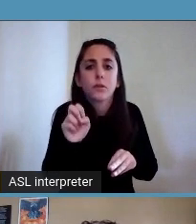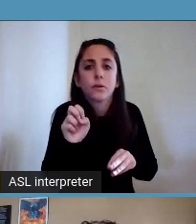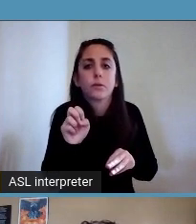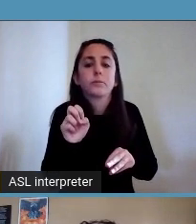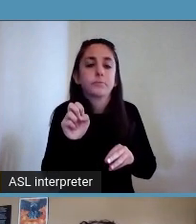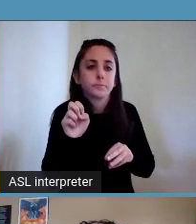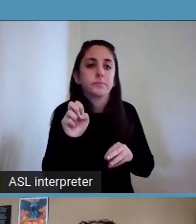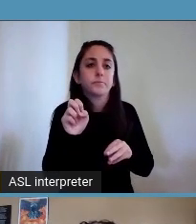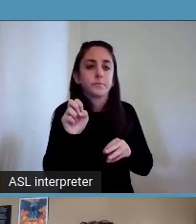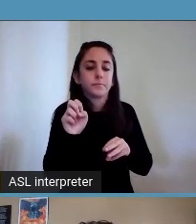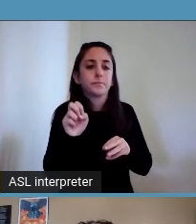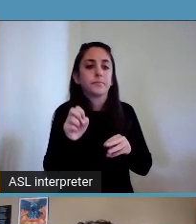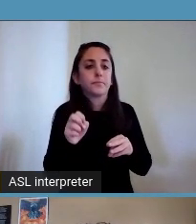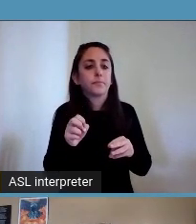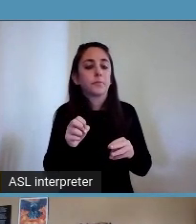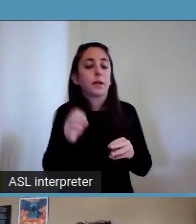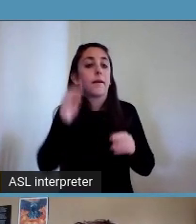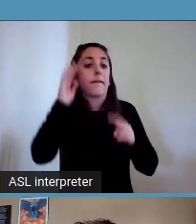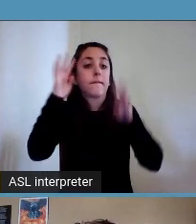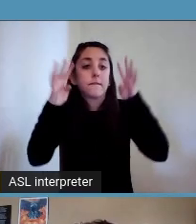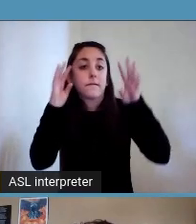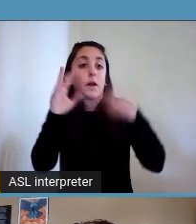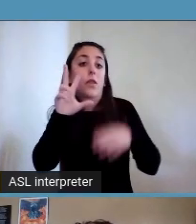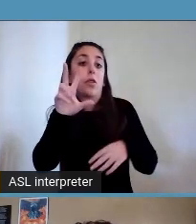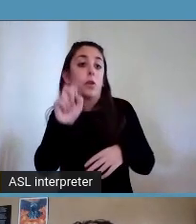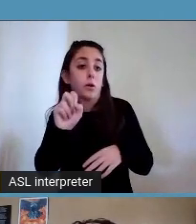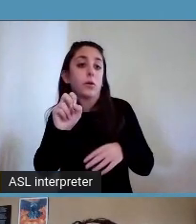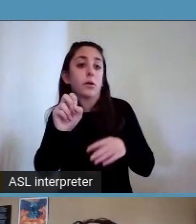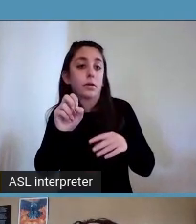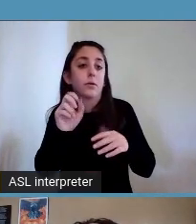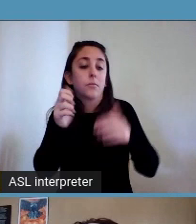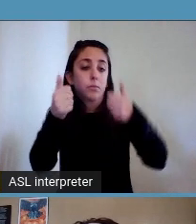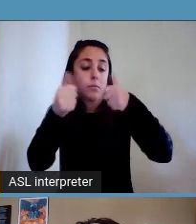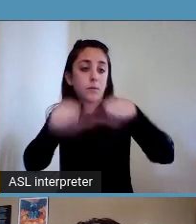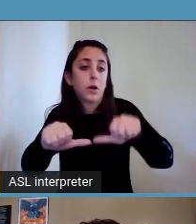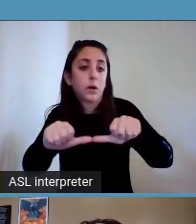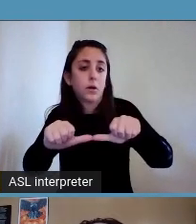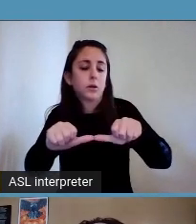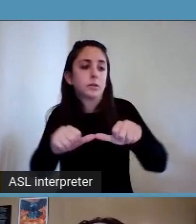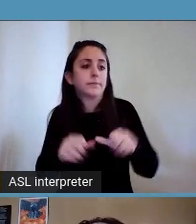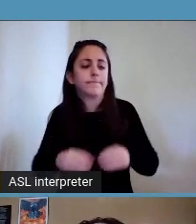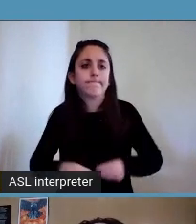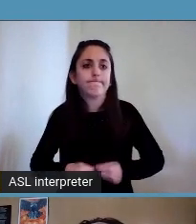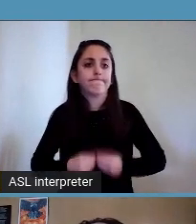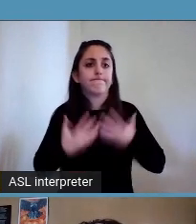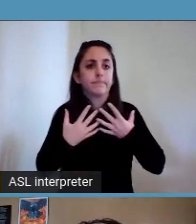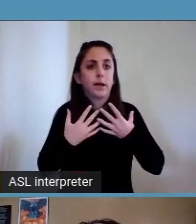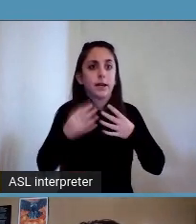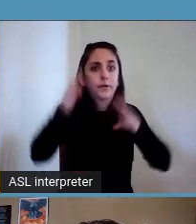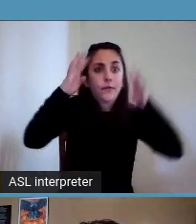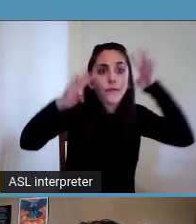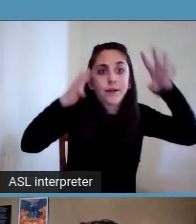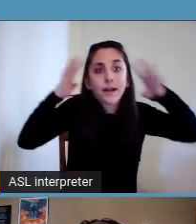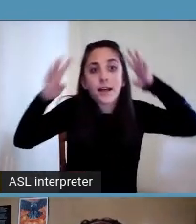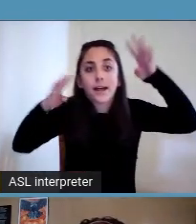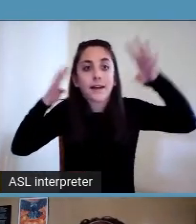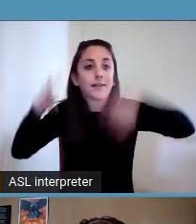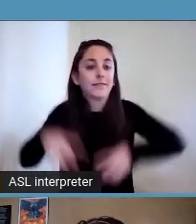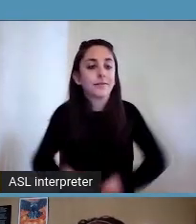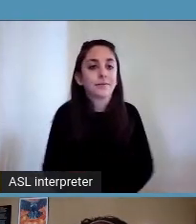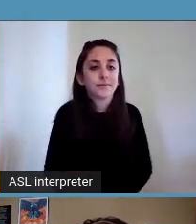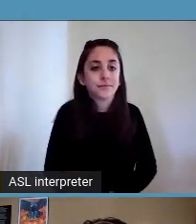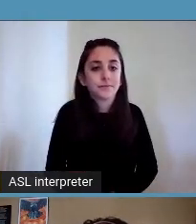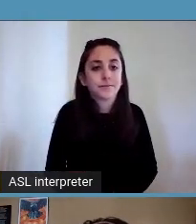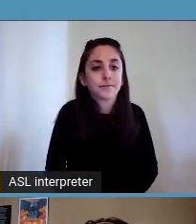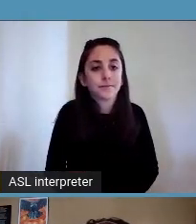with these 30 post prompts and they really help inspire creativity. It's fun to use those to